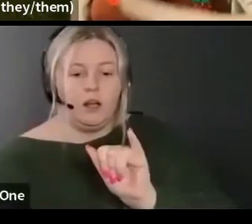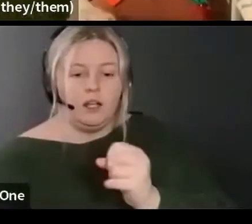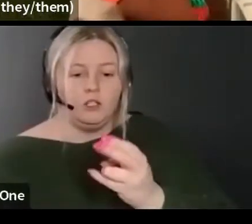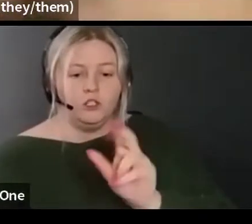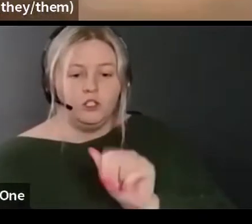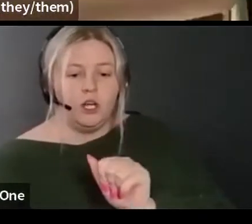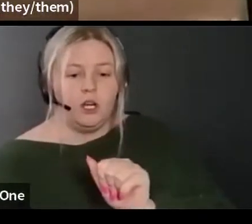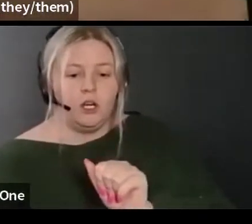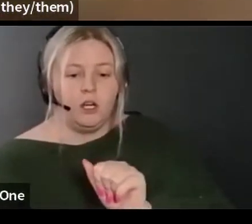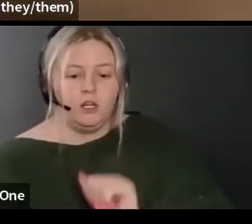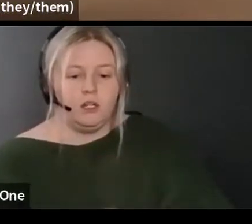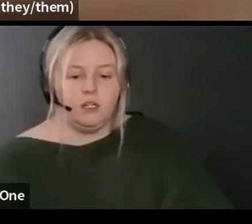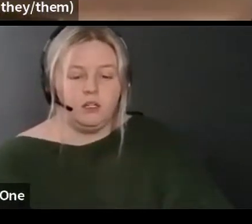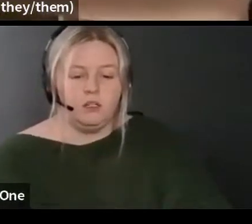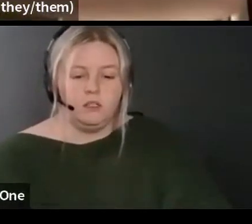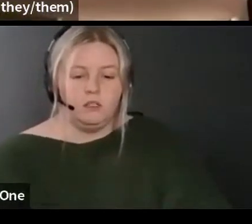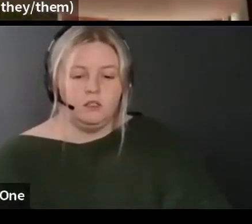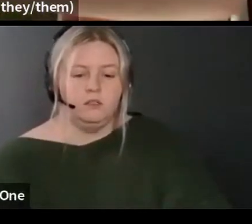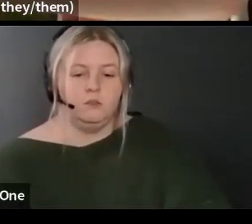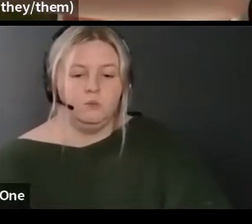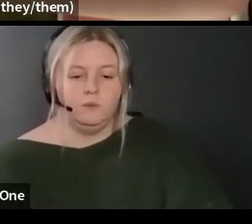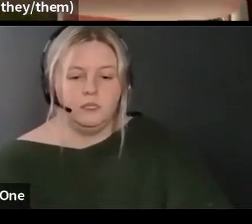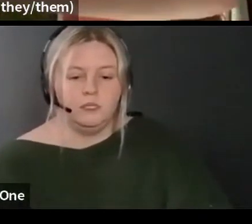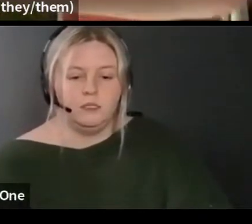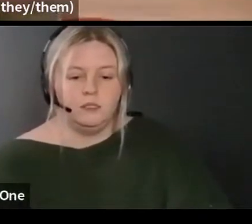Jess? Yeah, go for it.